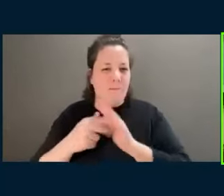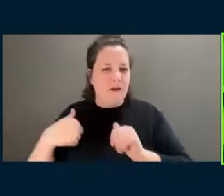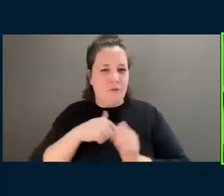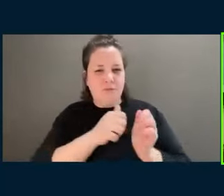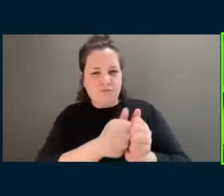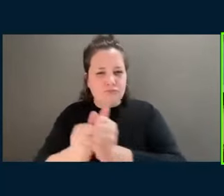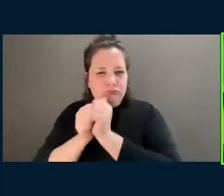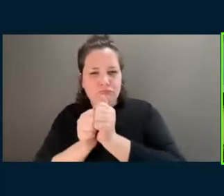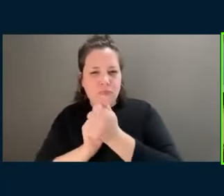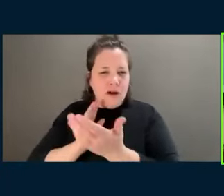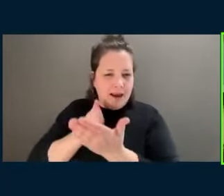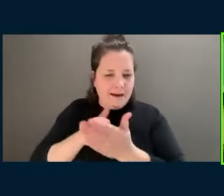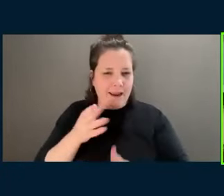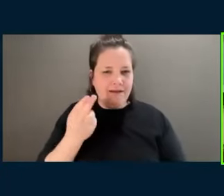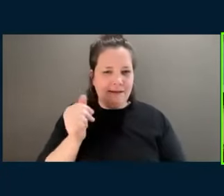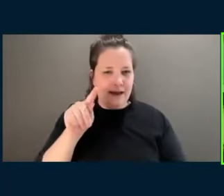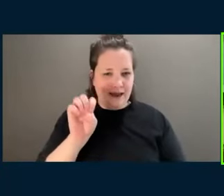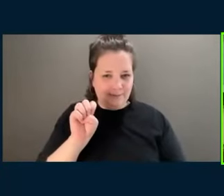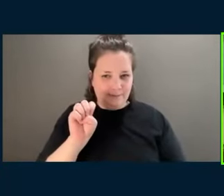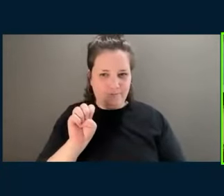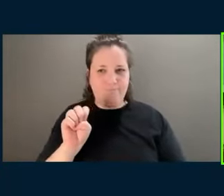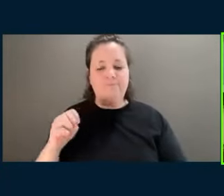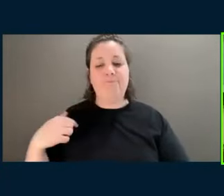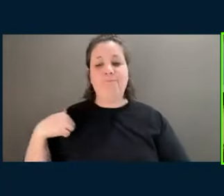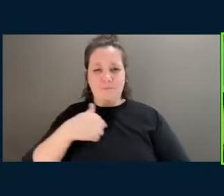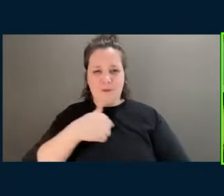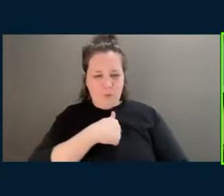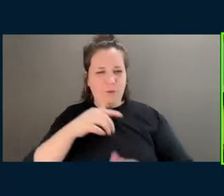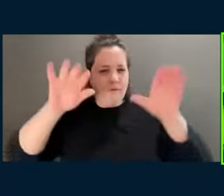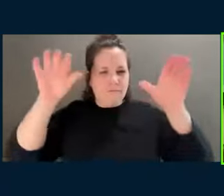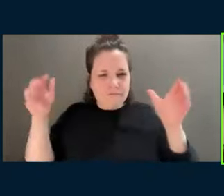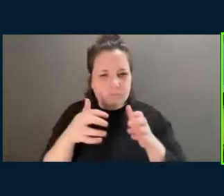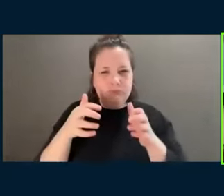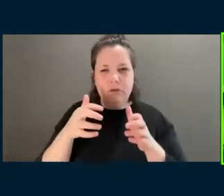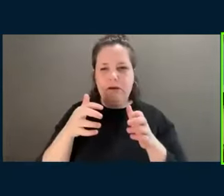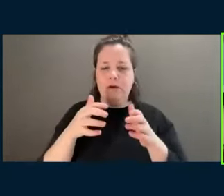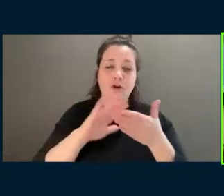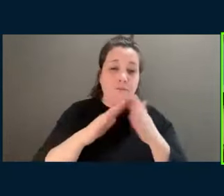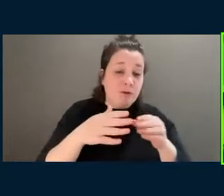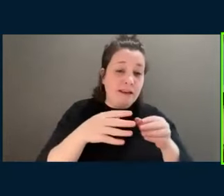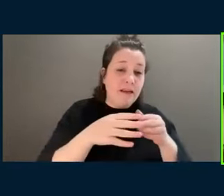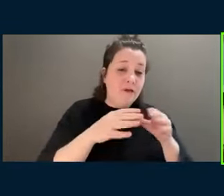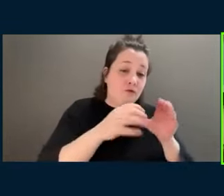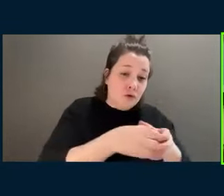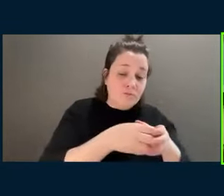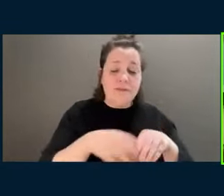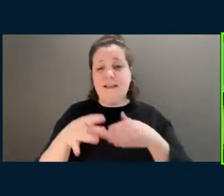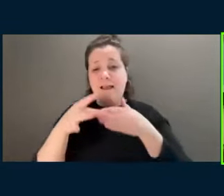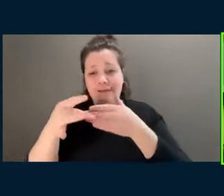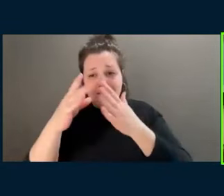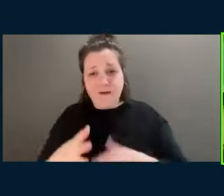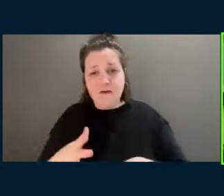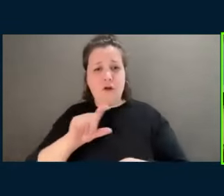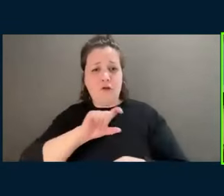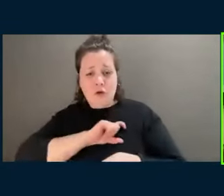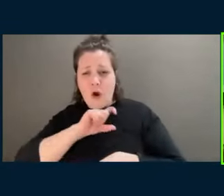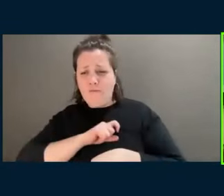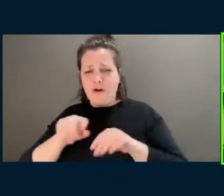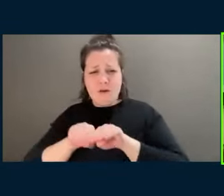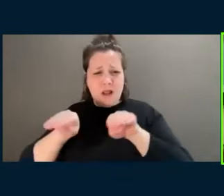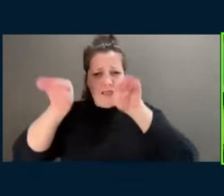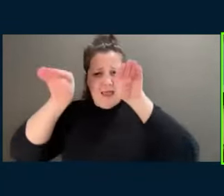Hate, and all 94 U.S. Attorney's offices have brought together community groups, community leaders, law enforcement at all levels to